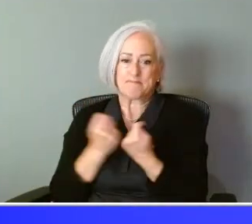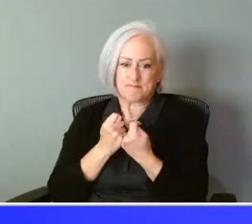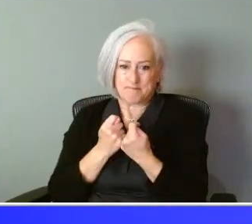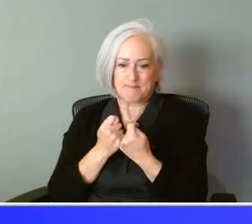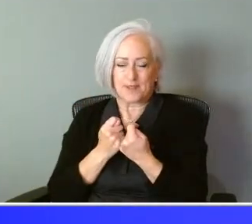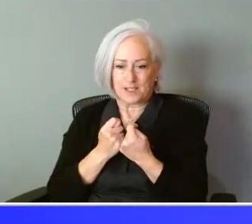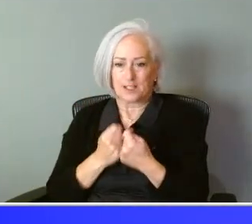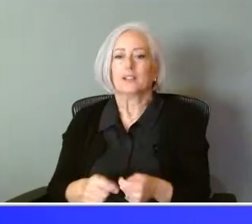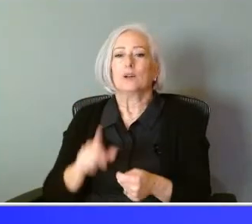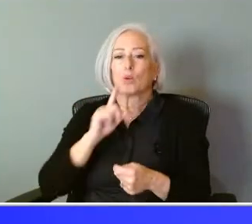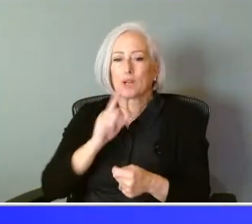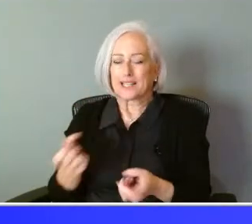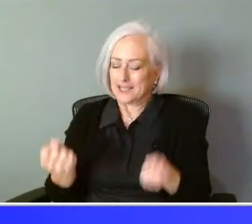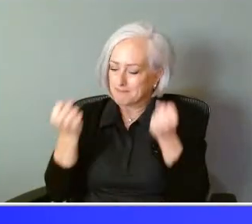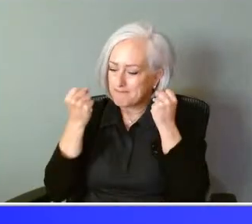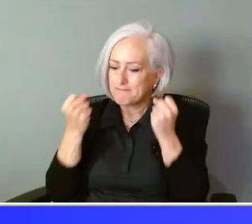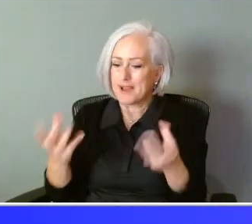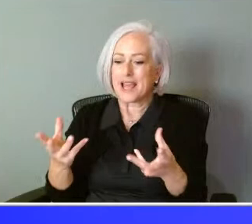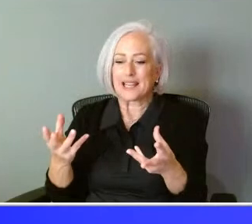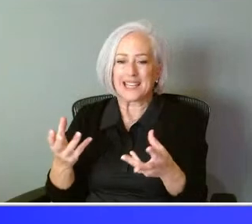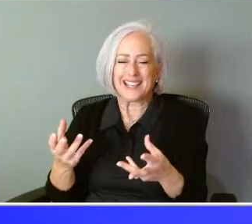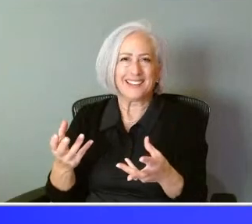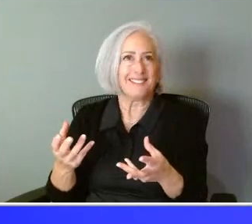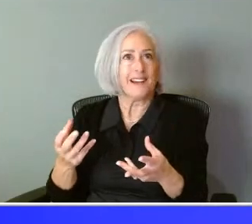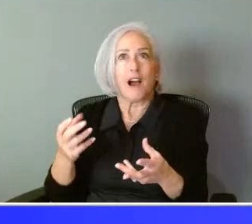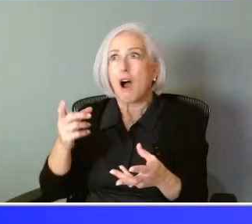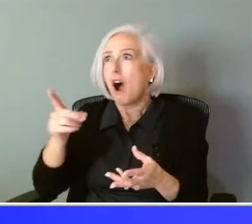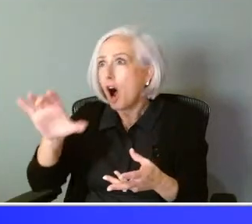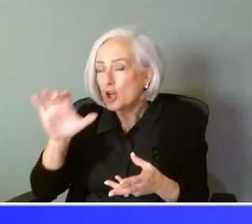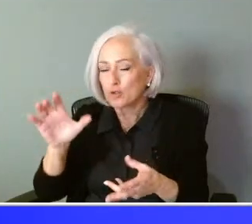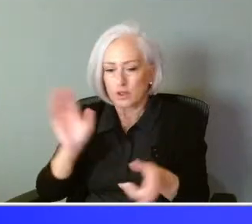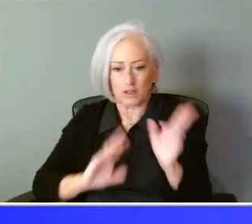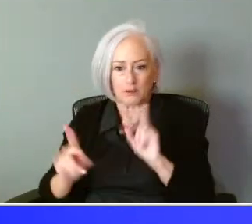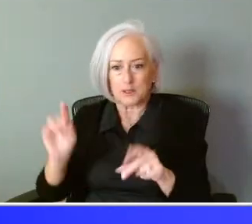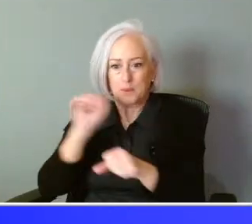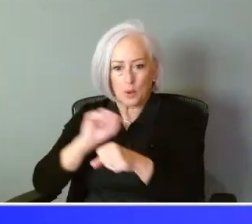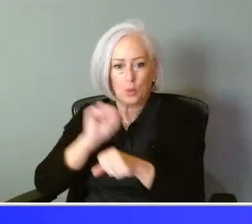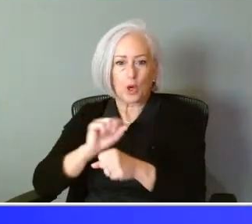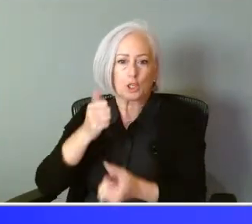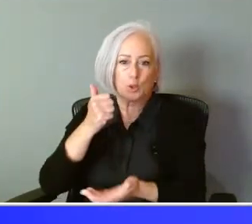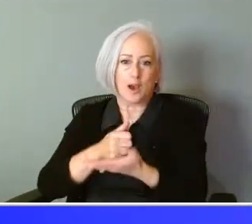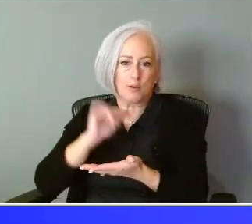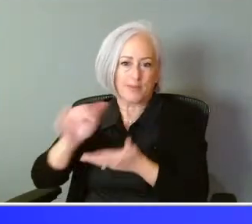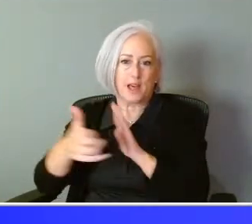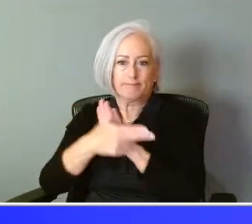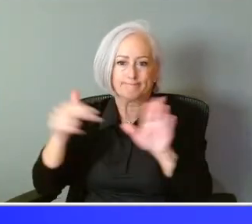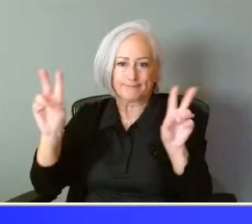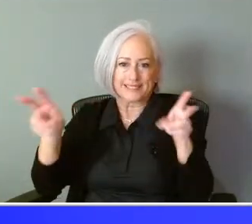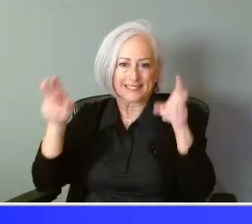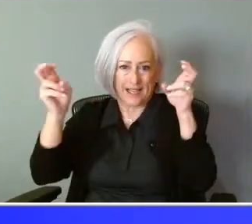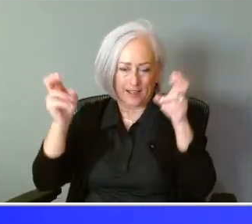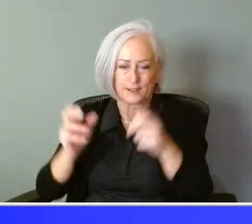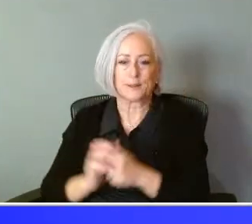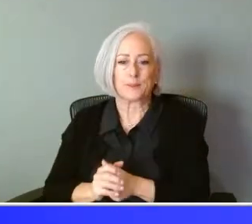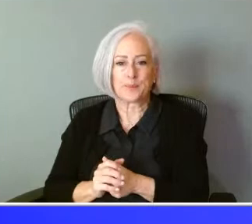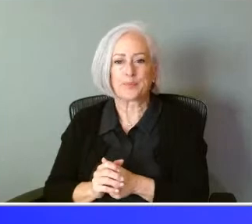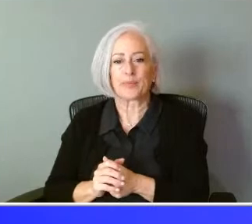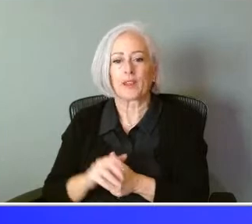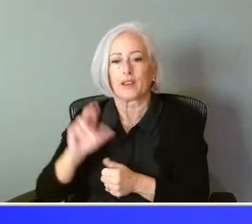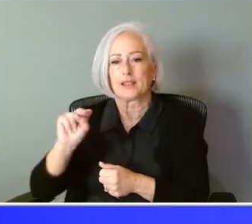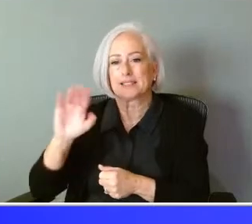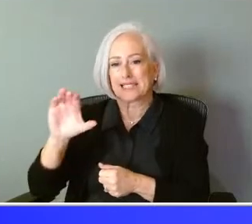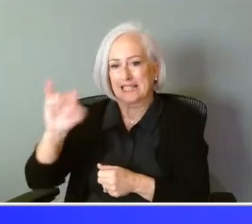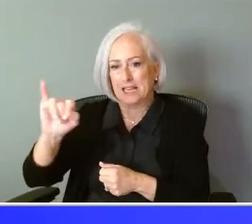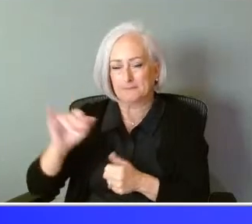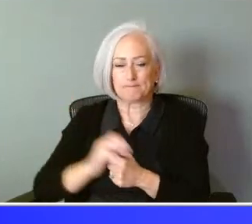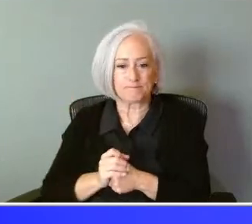dozens, if not hundreds, of people that worked on designation. And Part of the fact that you didn't see